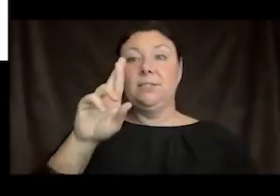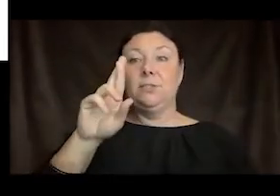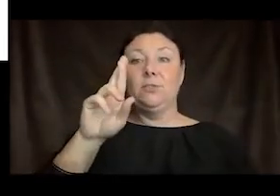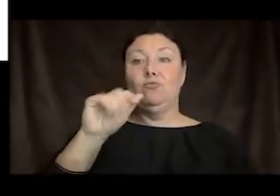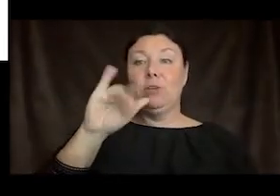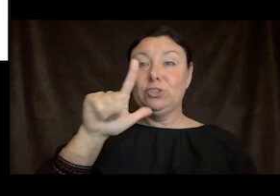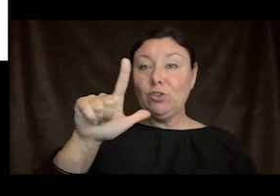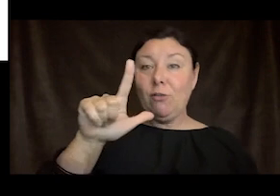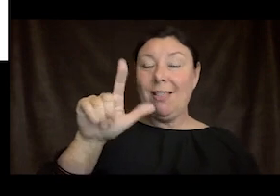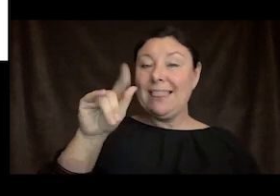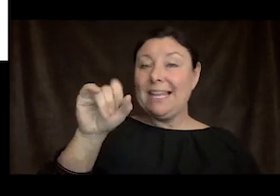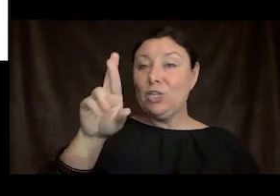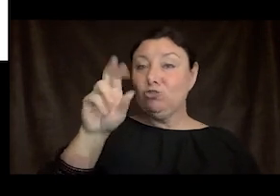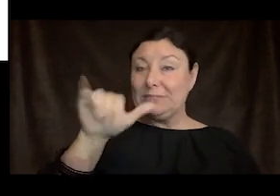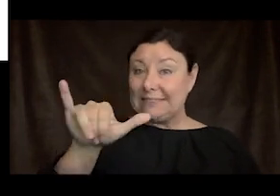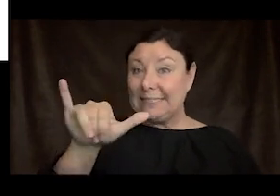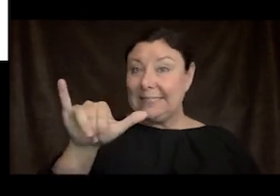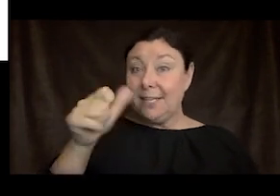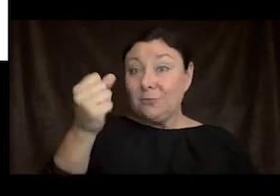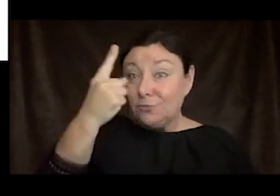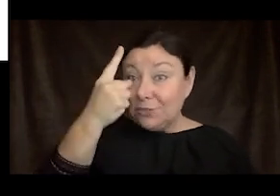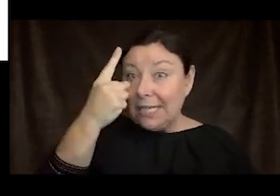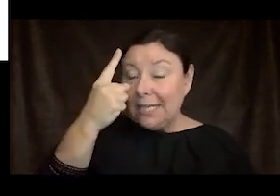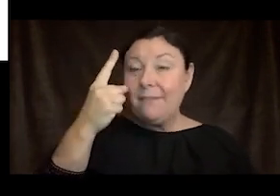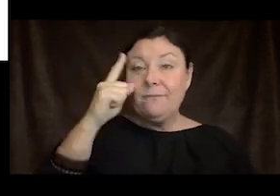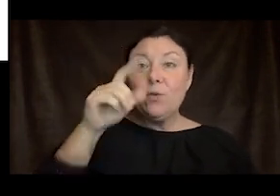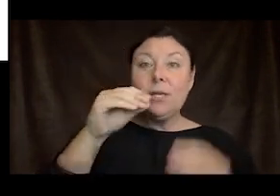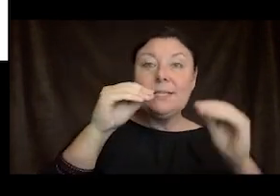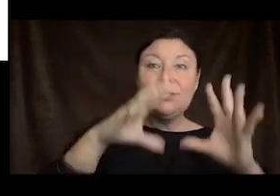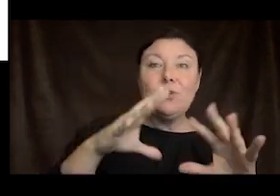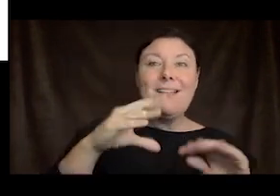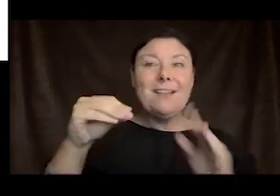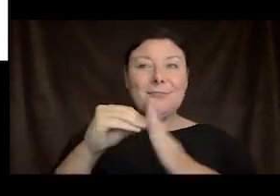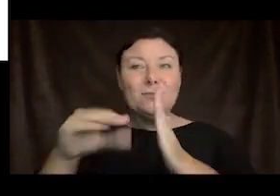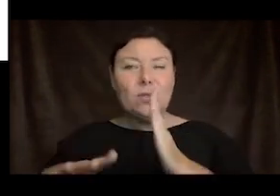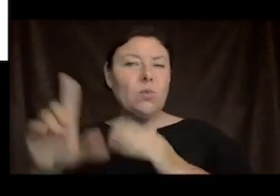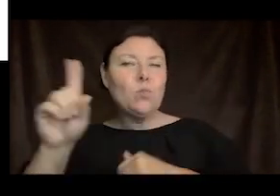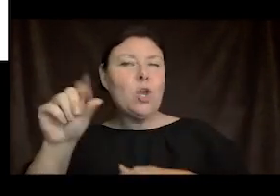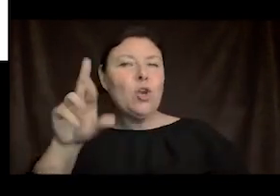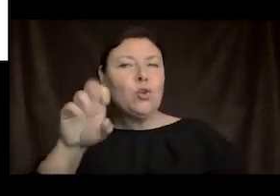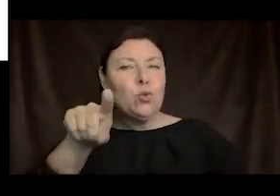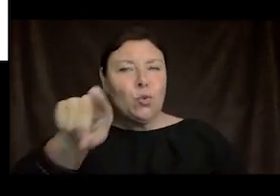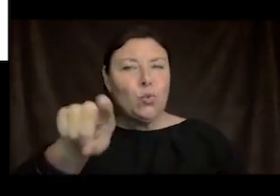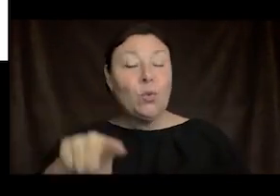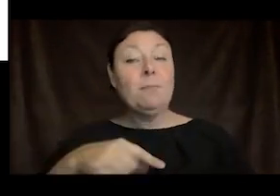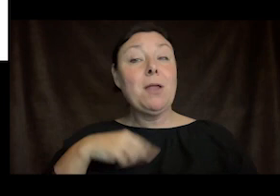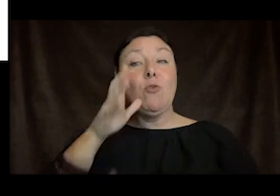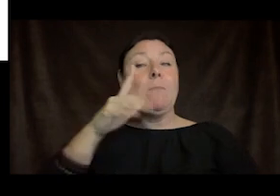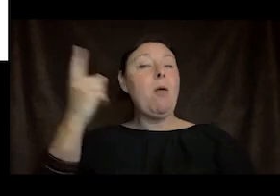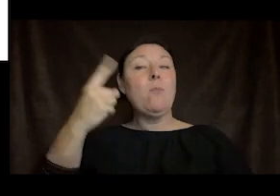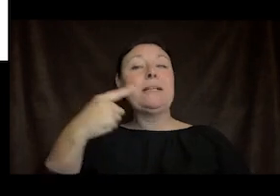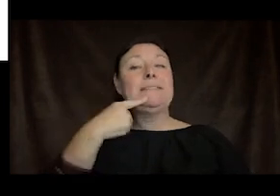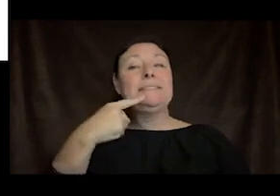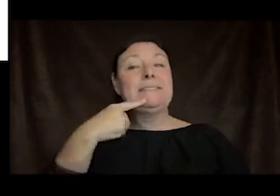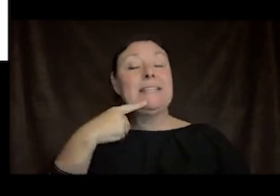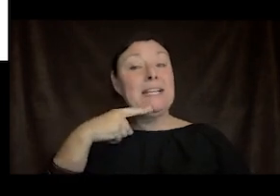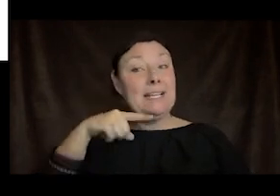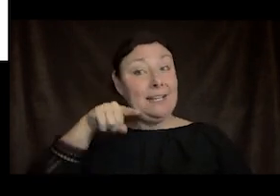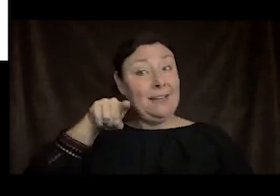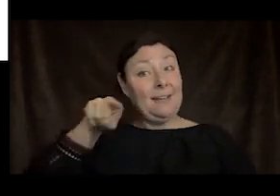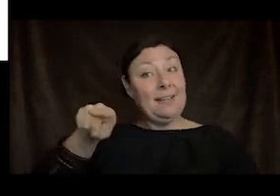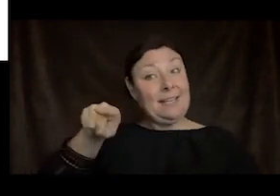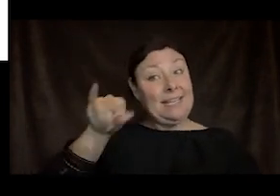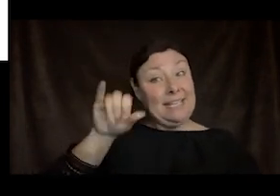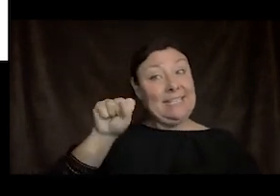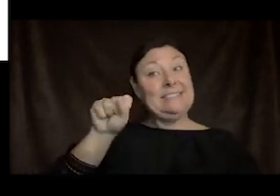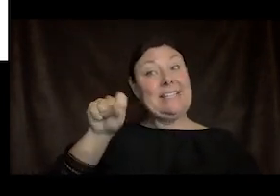for the teacher and for the student. Where are you in this journey? My grandmother used to always say, is this the hill on which you wish to